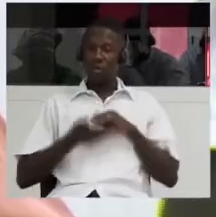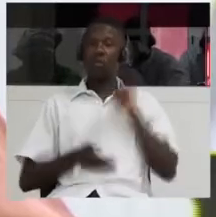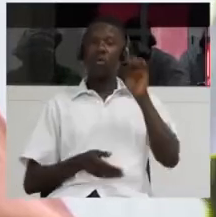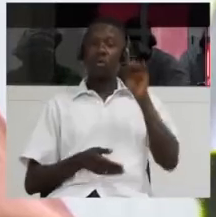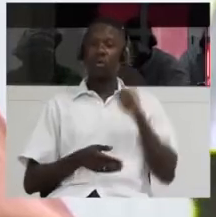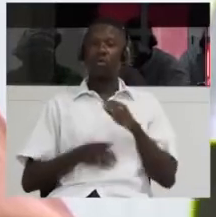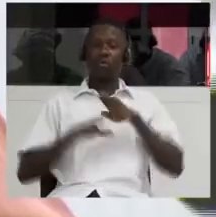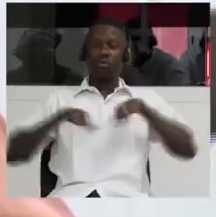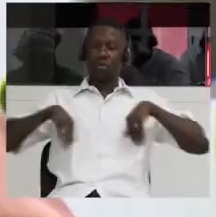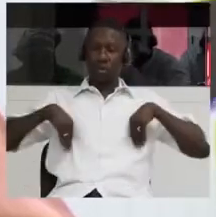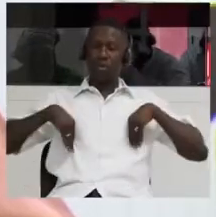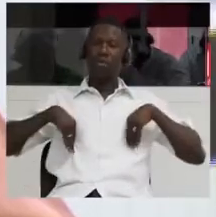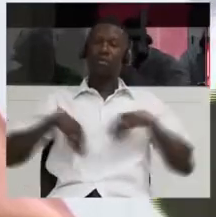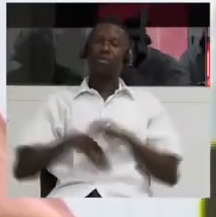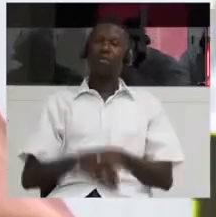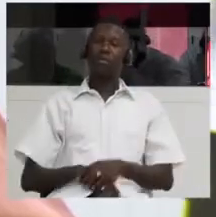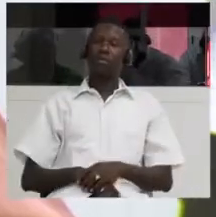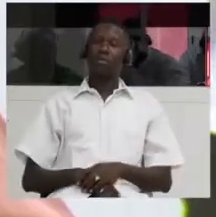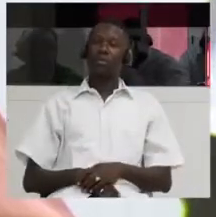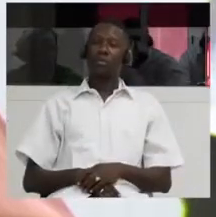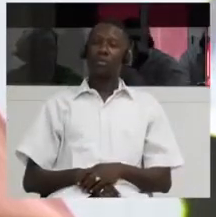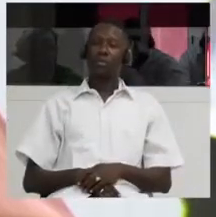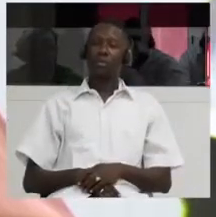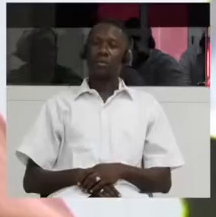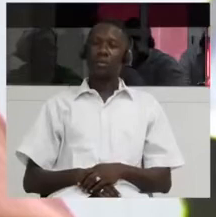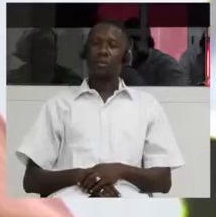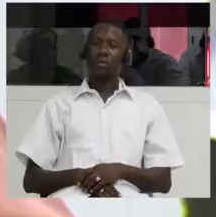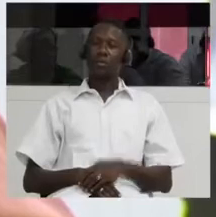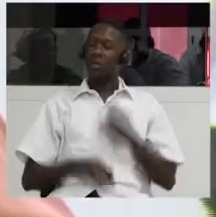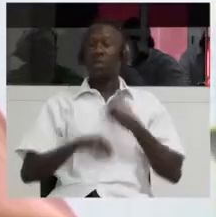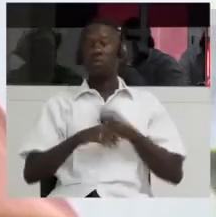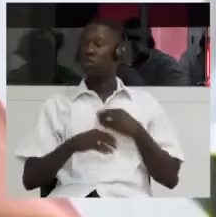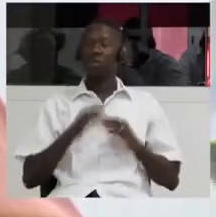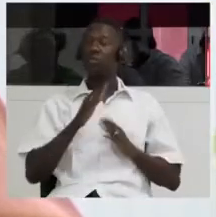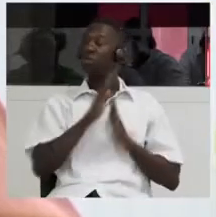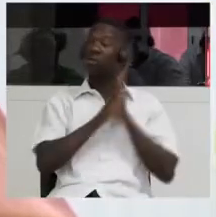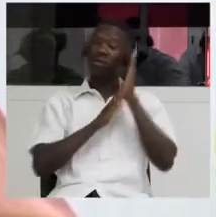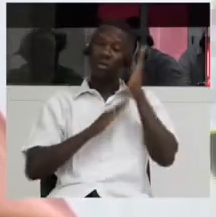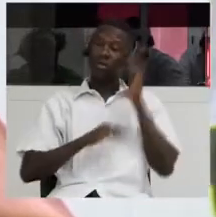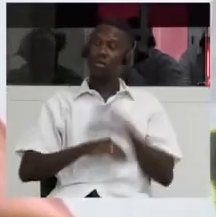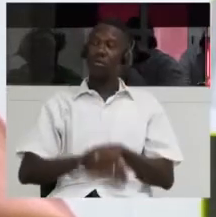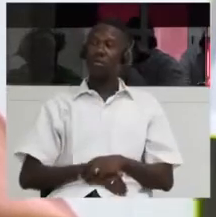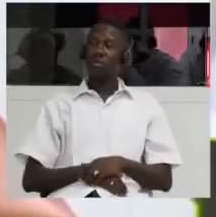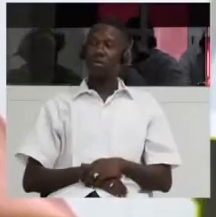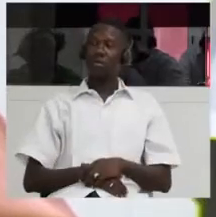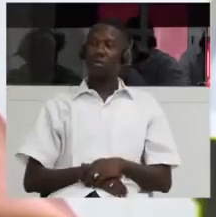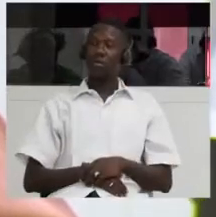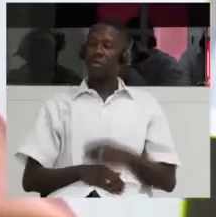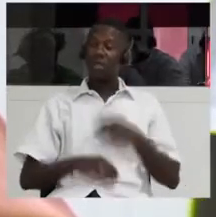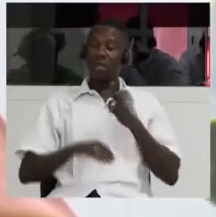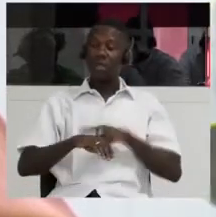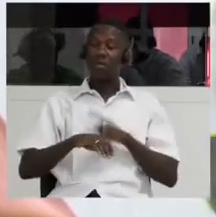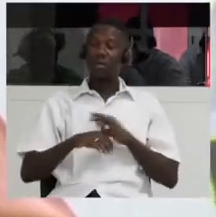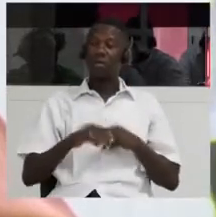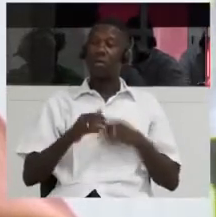stand down. So I automatically slept. until when the soldiers were